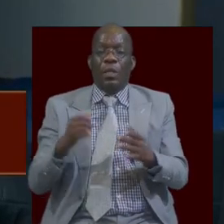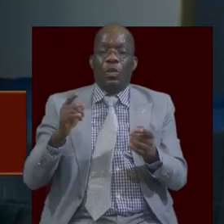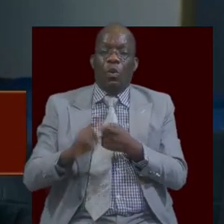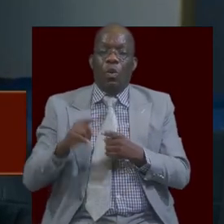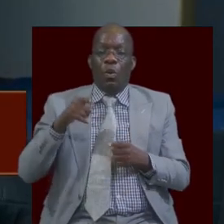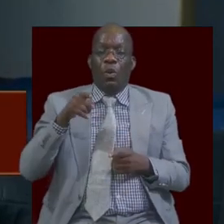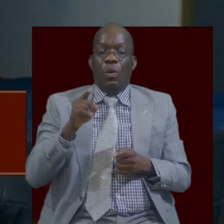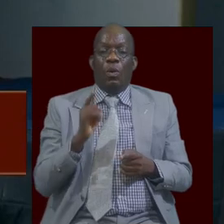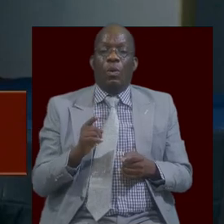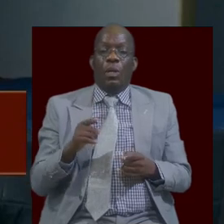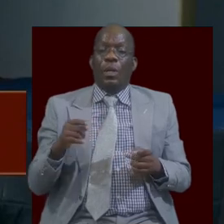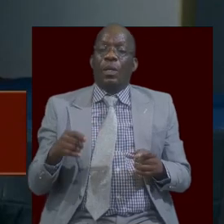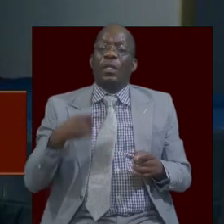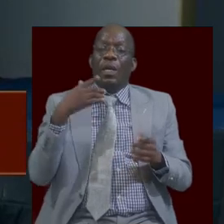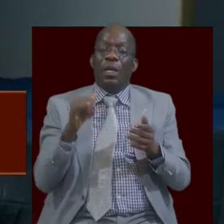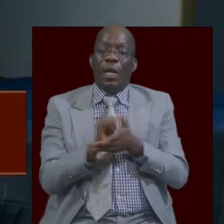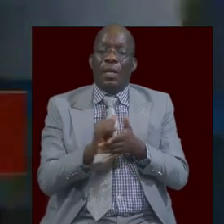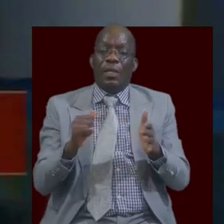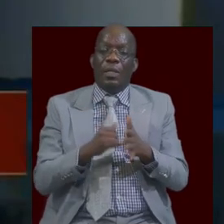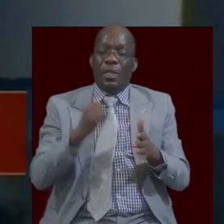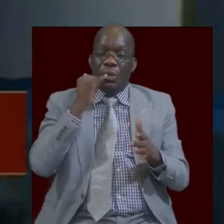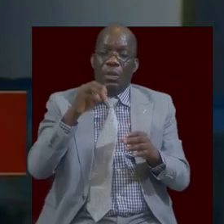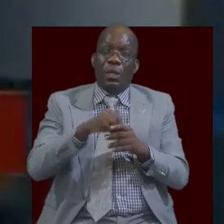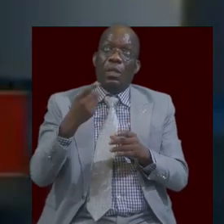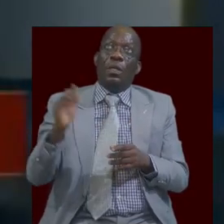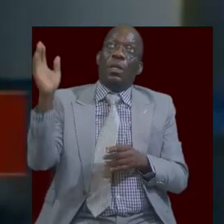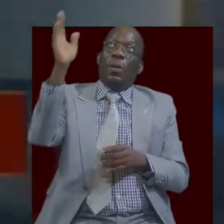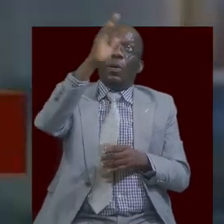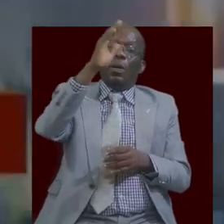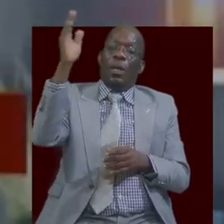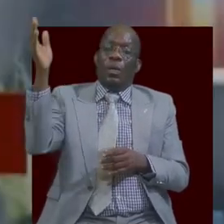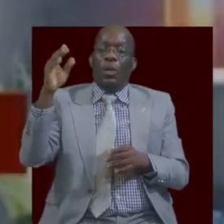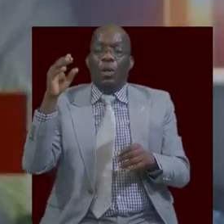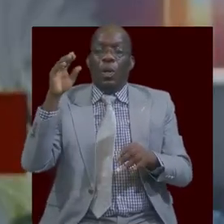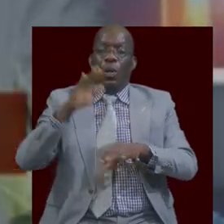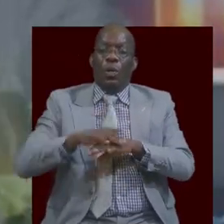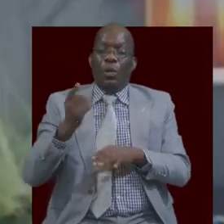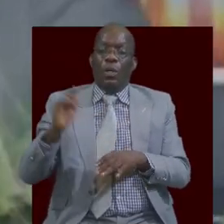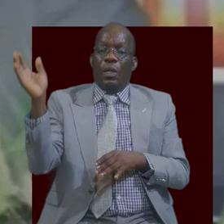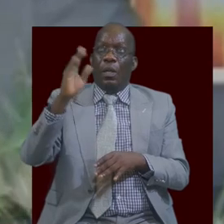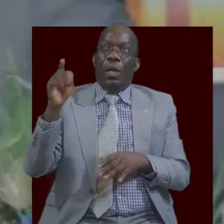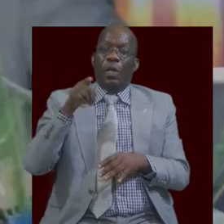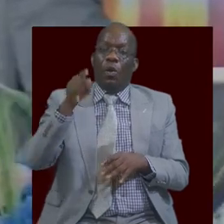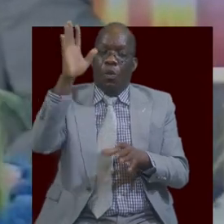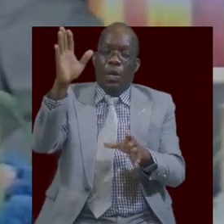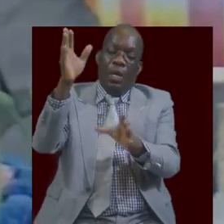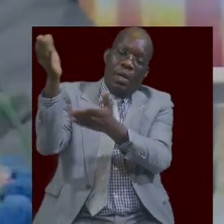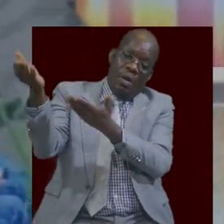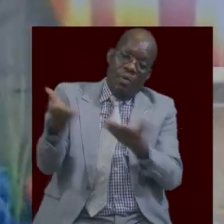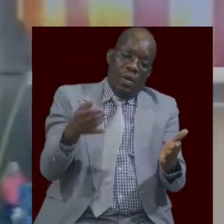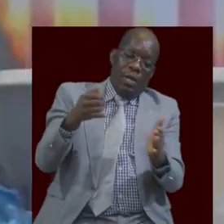the cloud. And from the cloud, you're going to download it to your